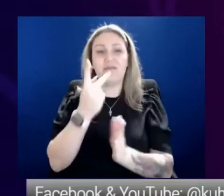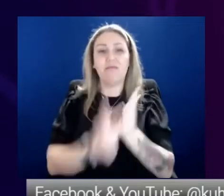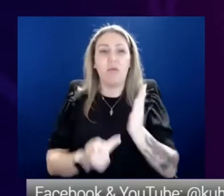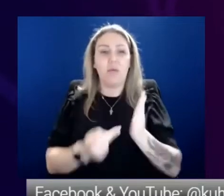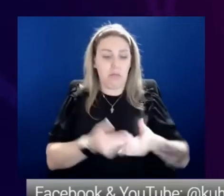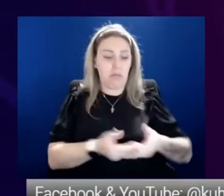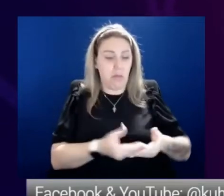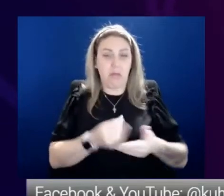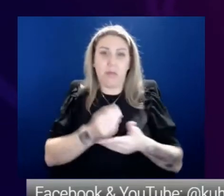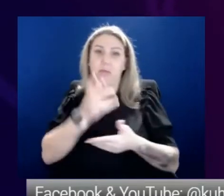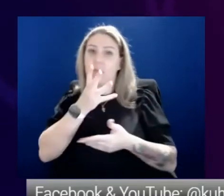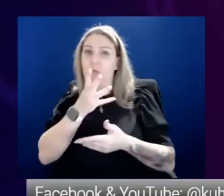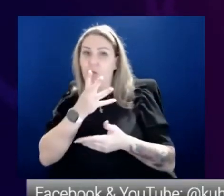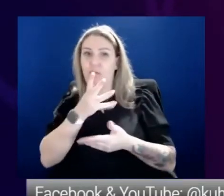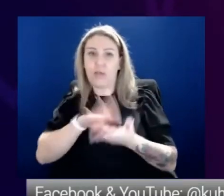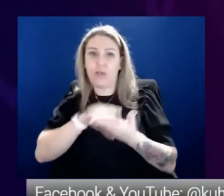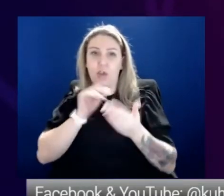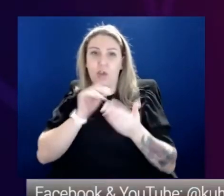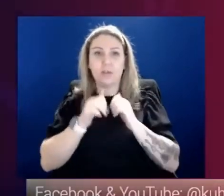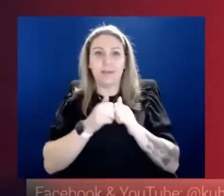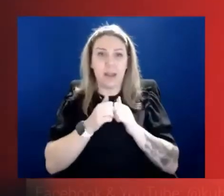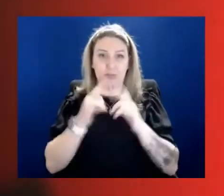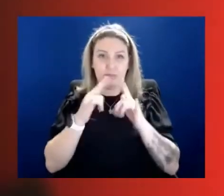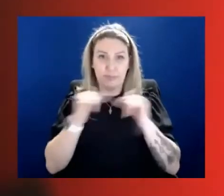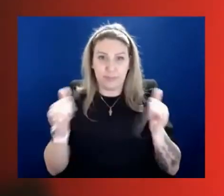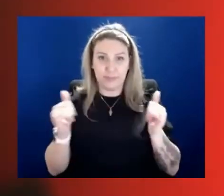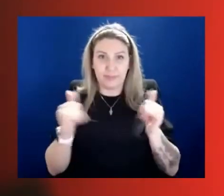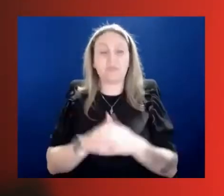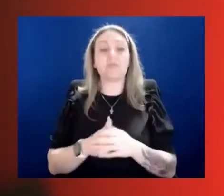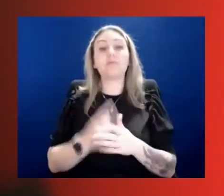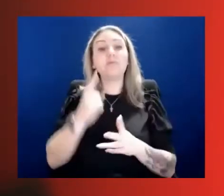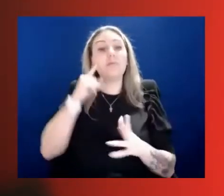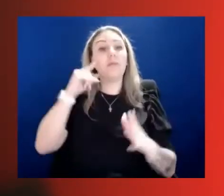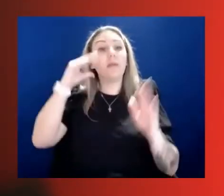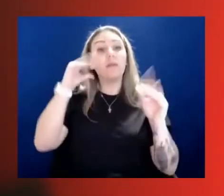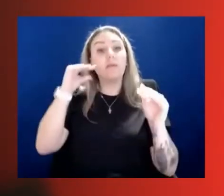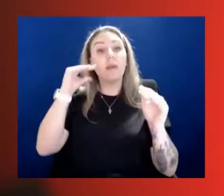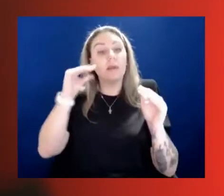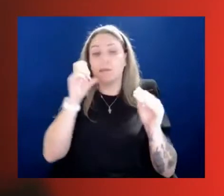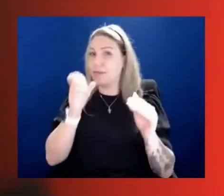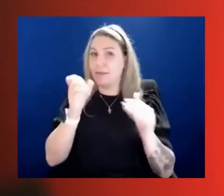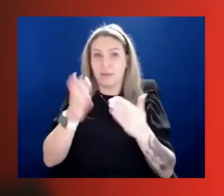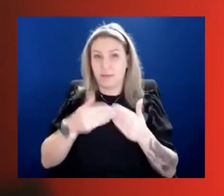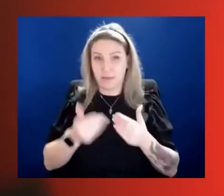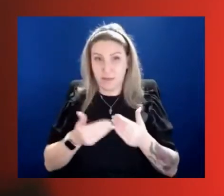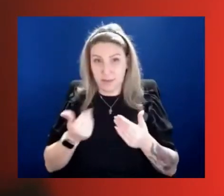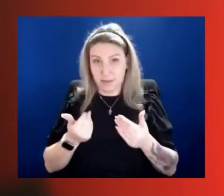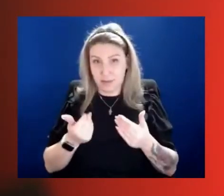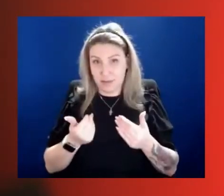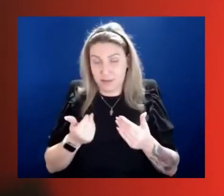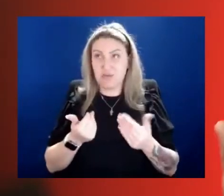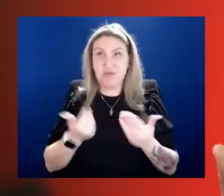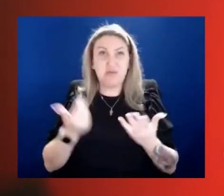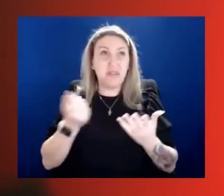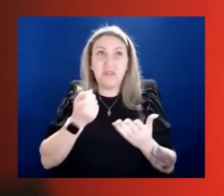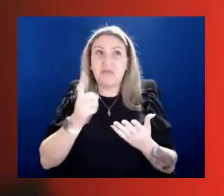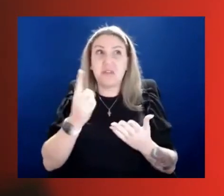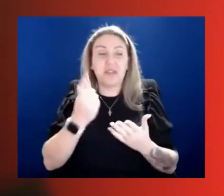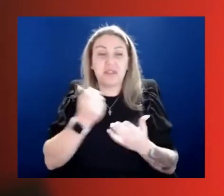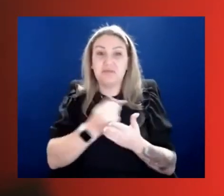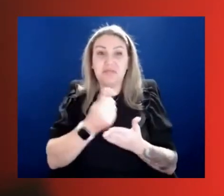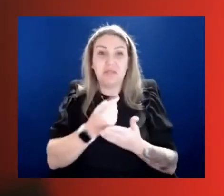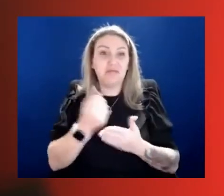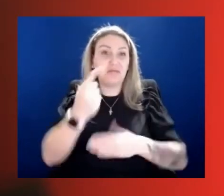learning together. And one should expect it to not be easy in the first several days and maybe the first